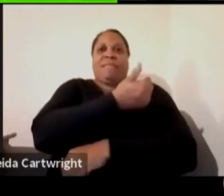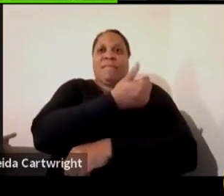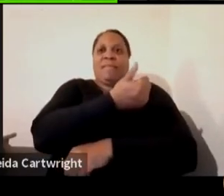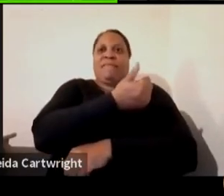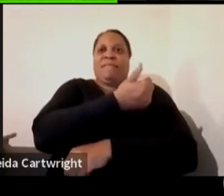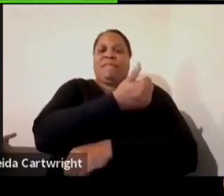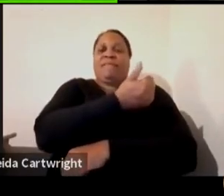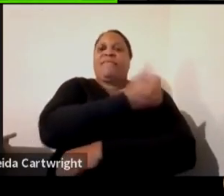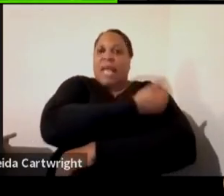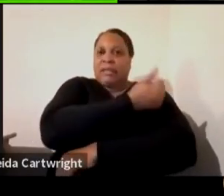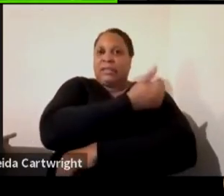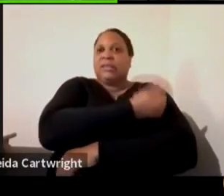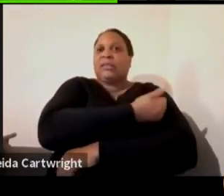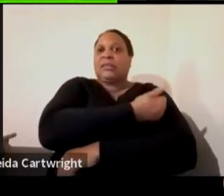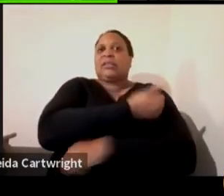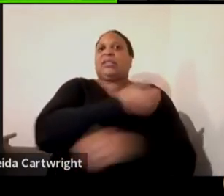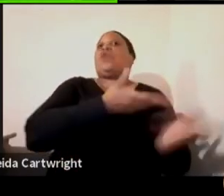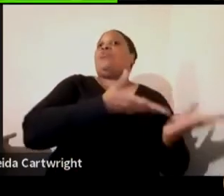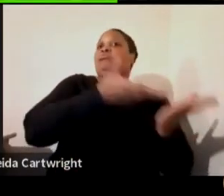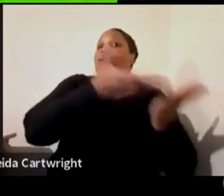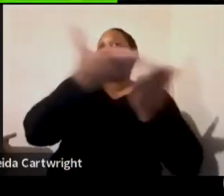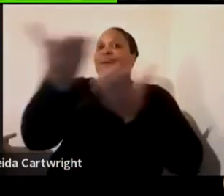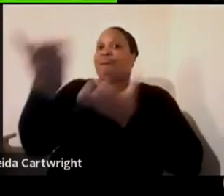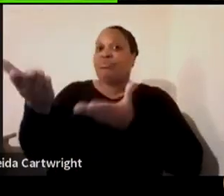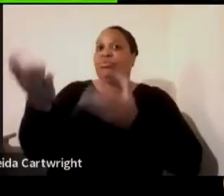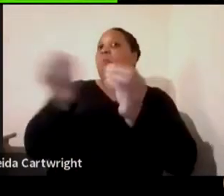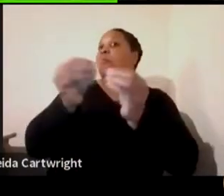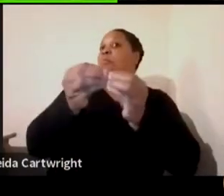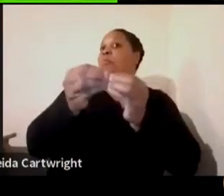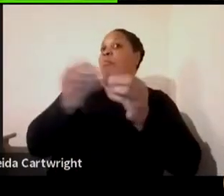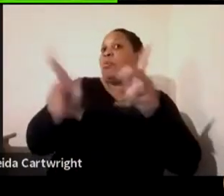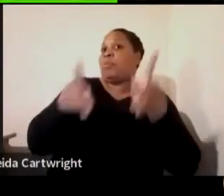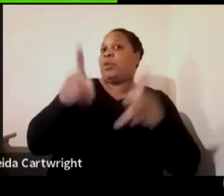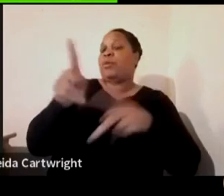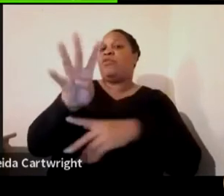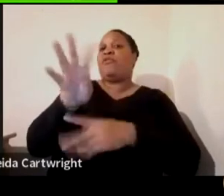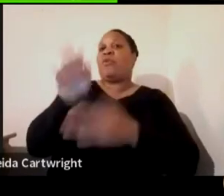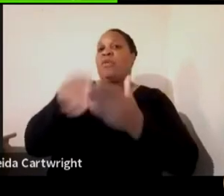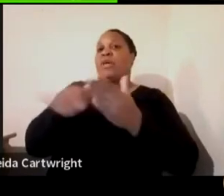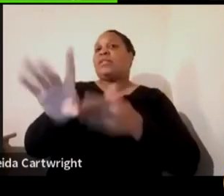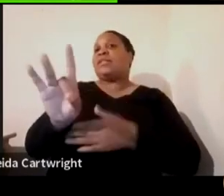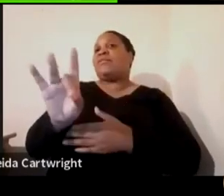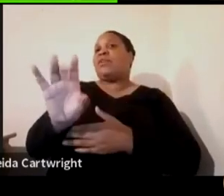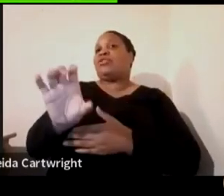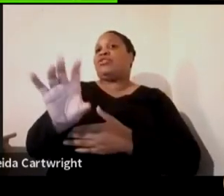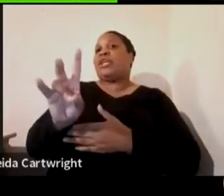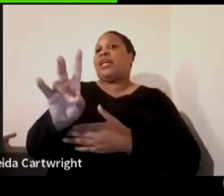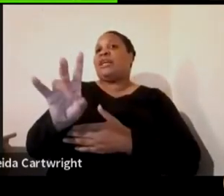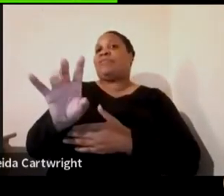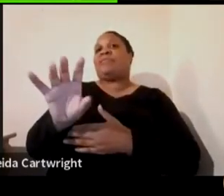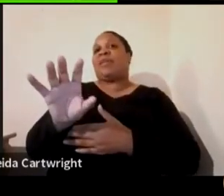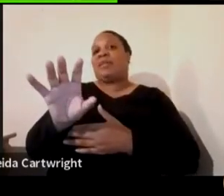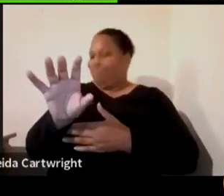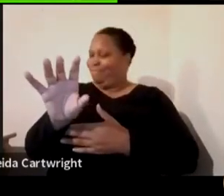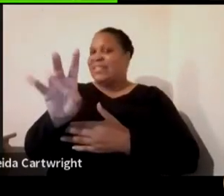obviously provide that vaccine for more persons. For the 4,875 persons, it will take us